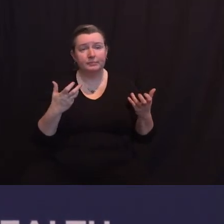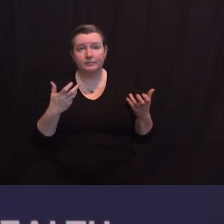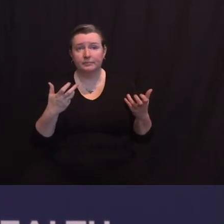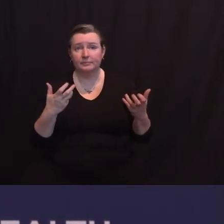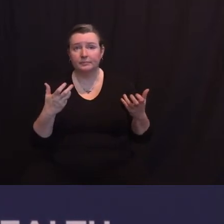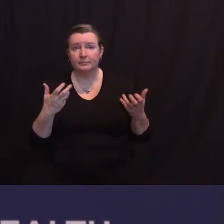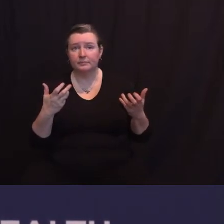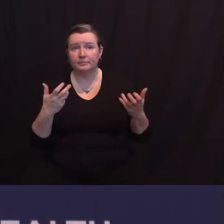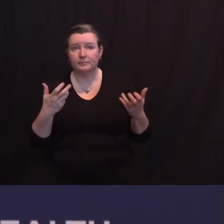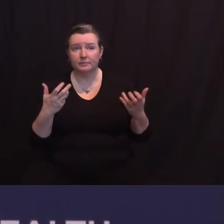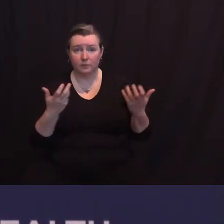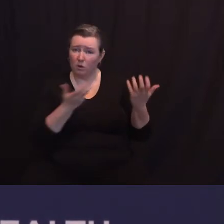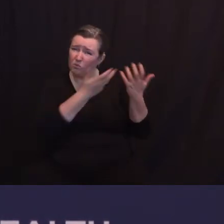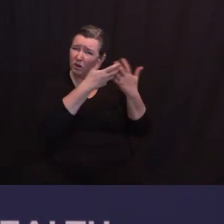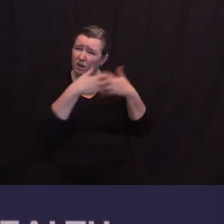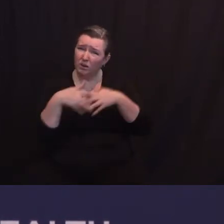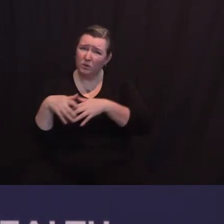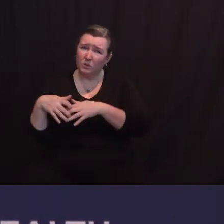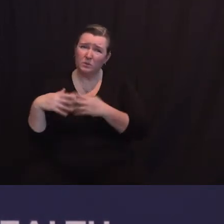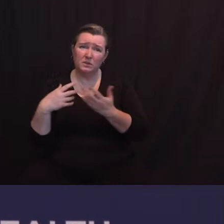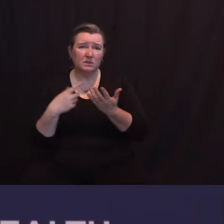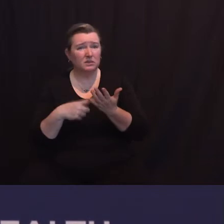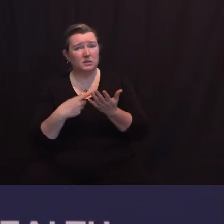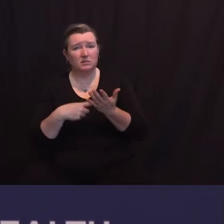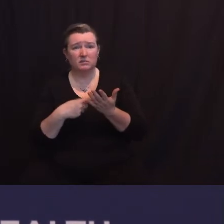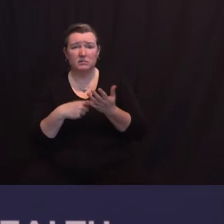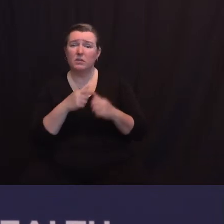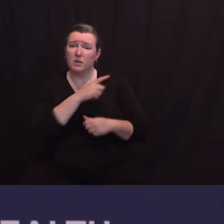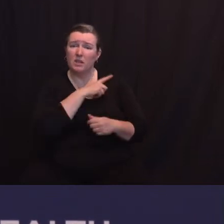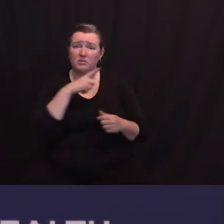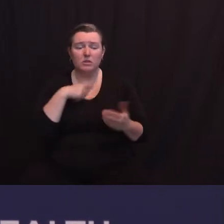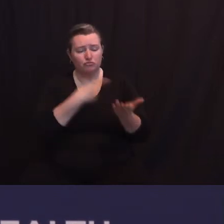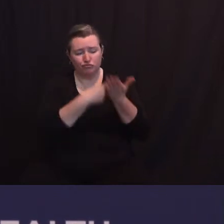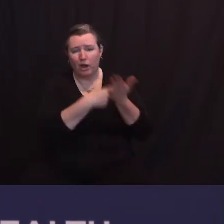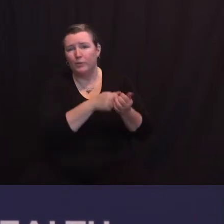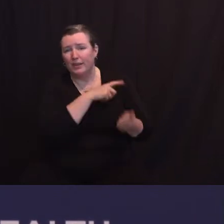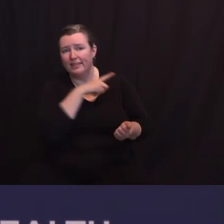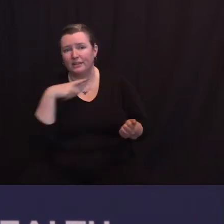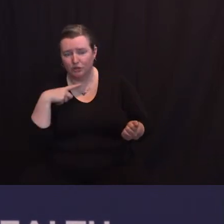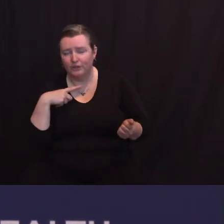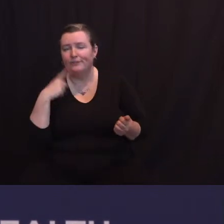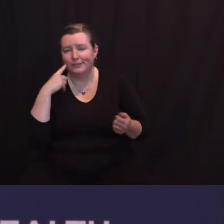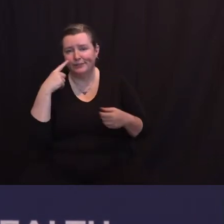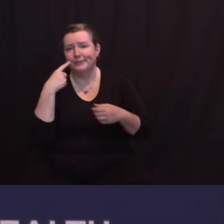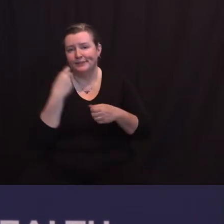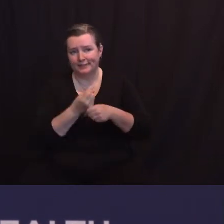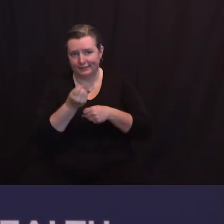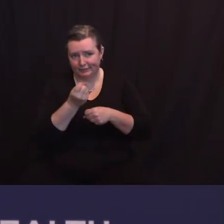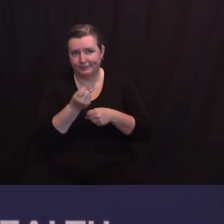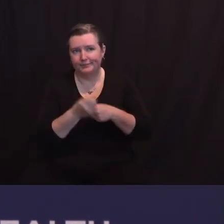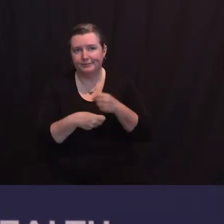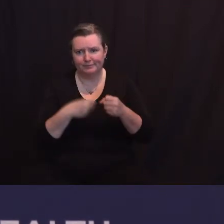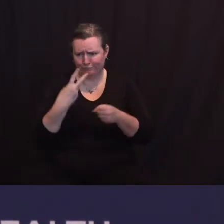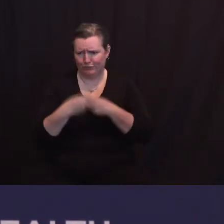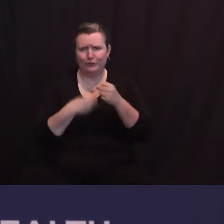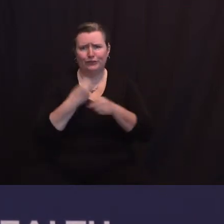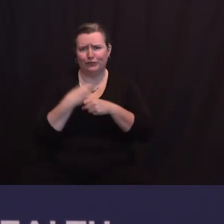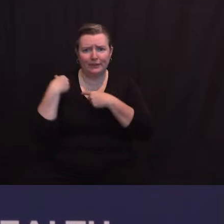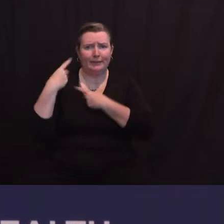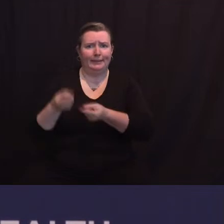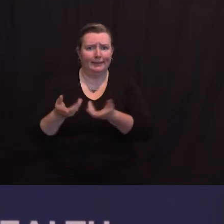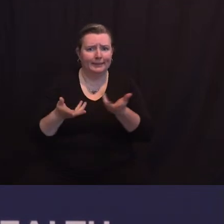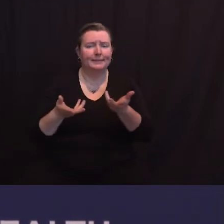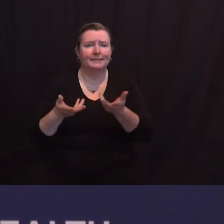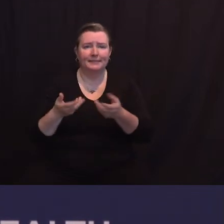legislative leadership over the past, actually at this point, couple of years. We've had good constructive discussions. In the absence of